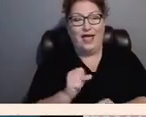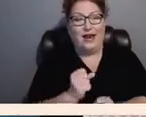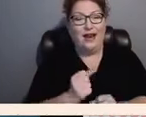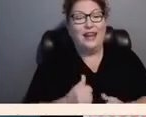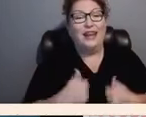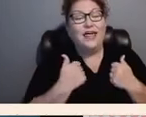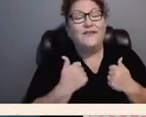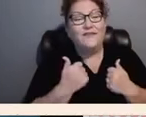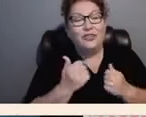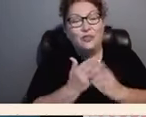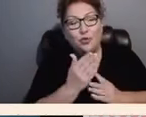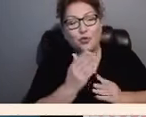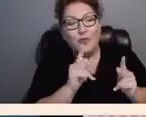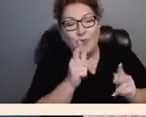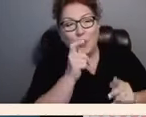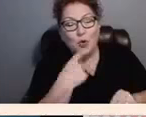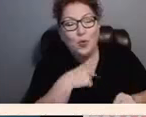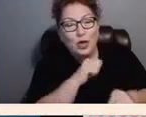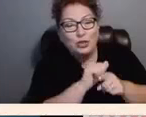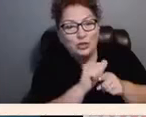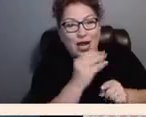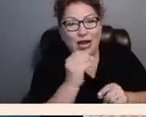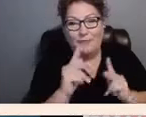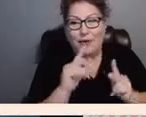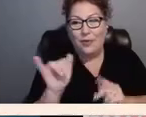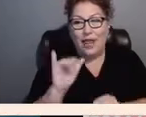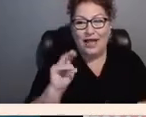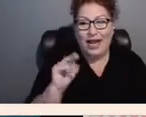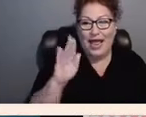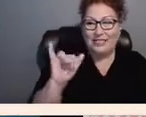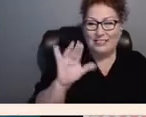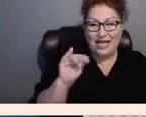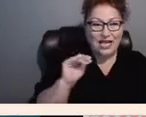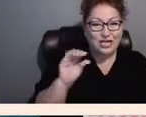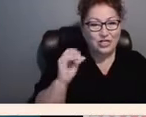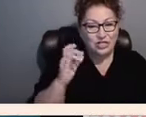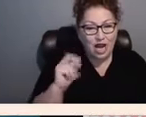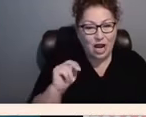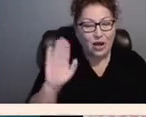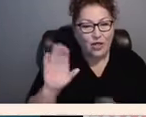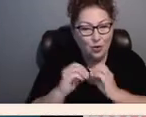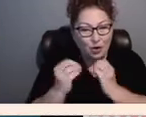and through individuals like Nancy and Sharon and their organizations. But,